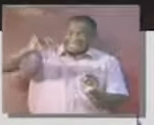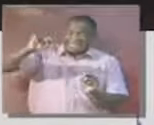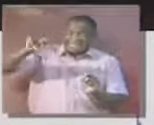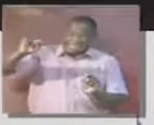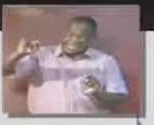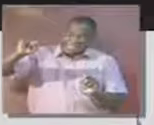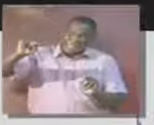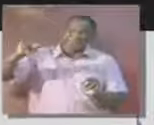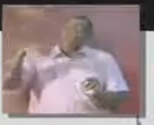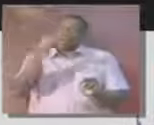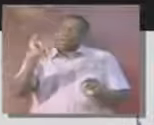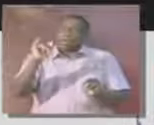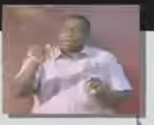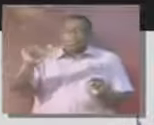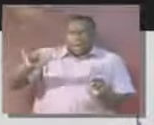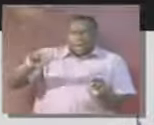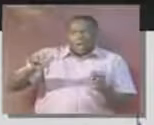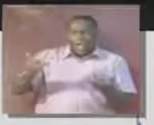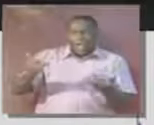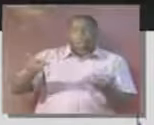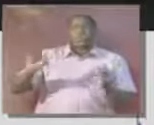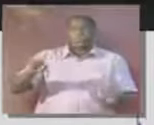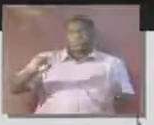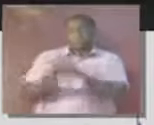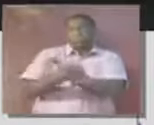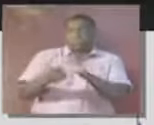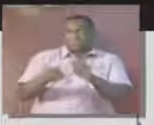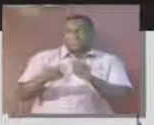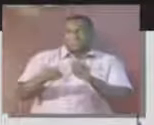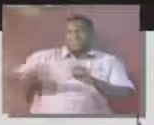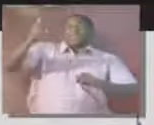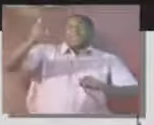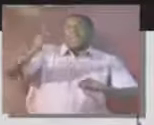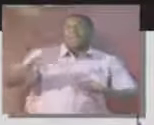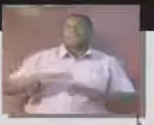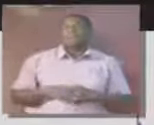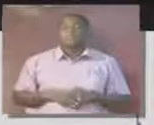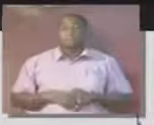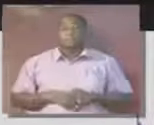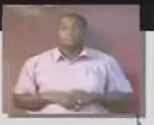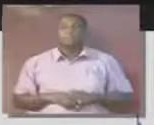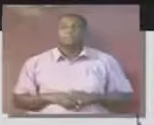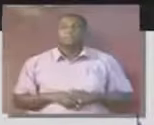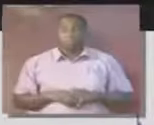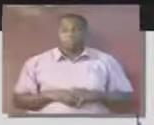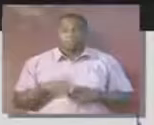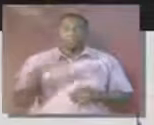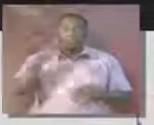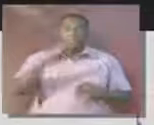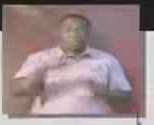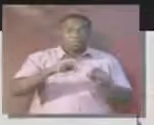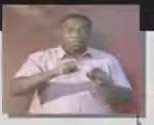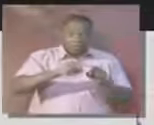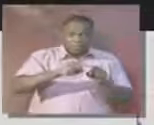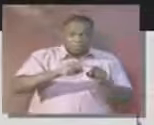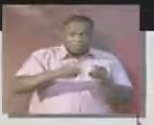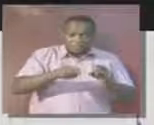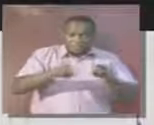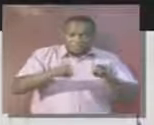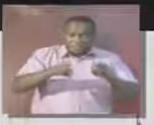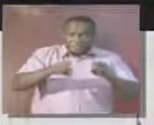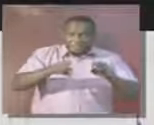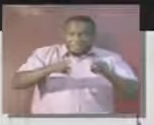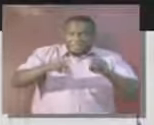curve is that we are seeing steadily increasing numbers. They've been increasing from the orange bars